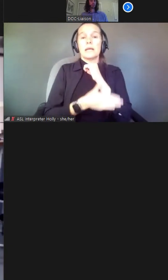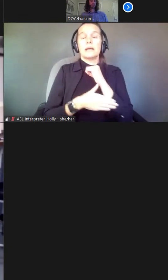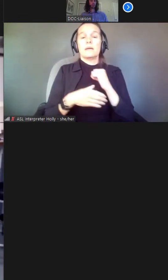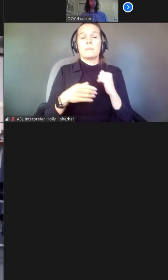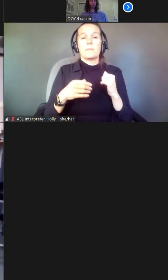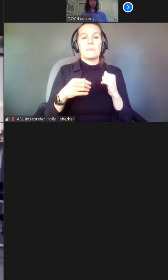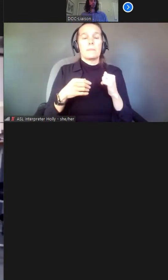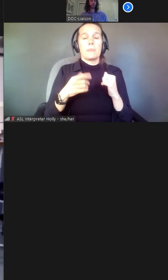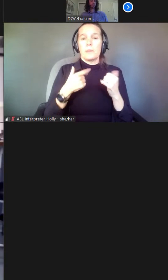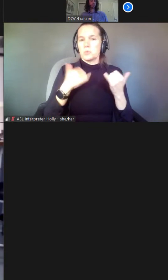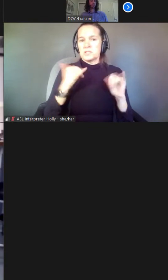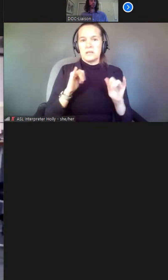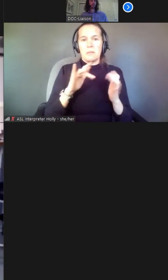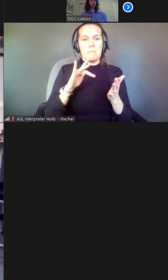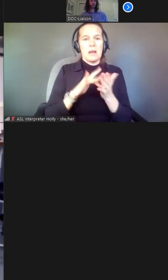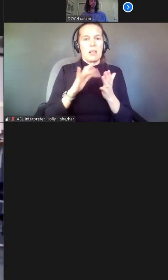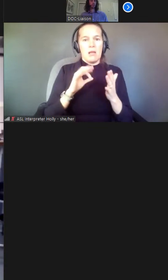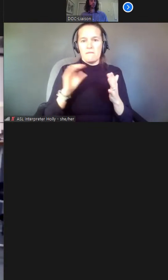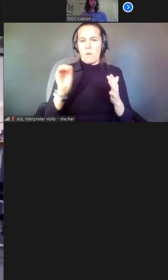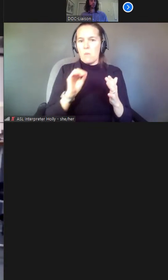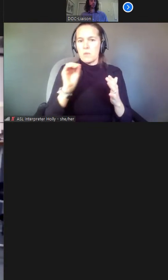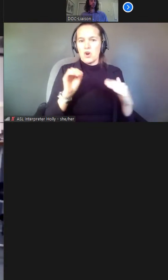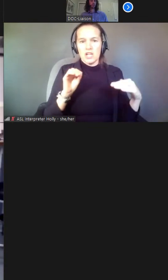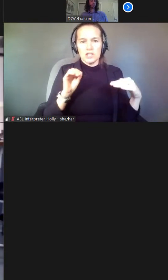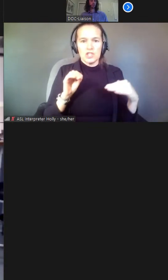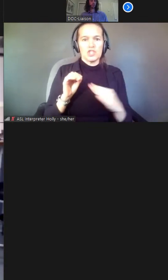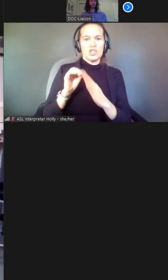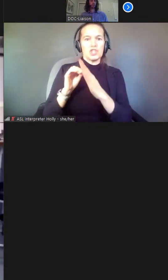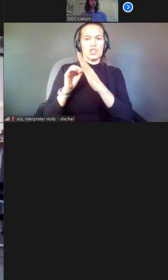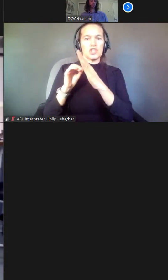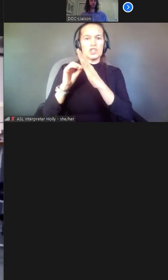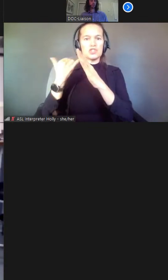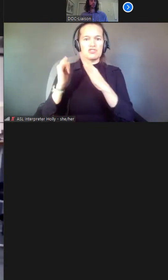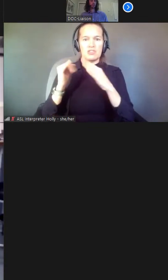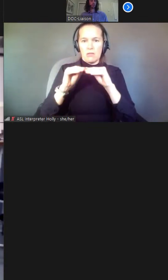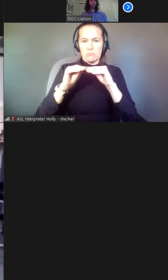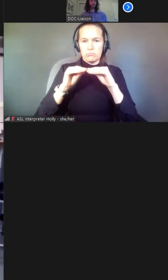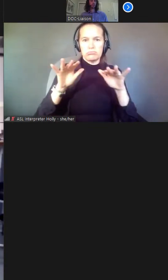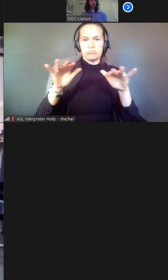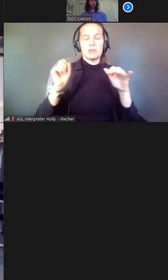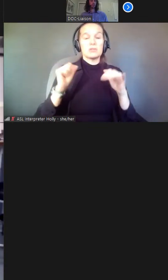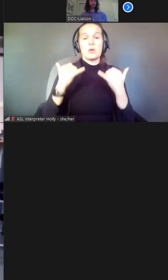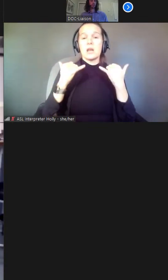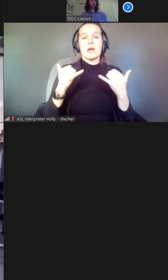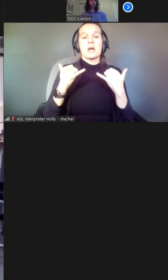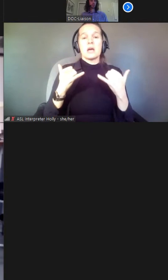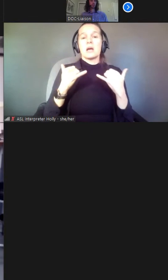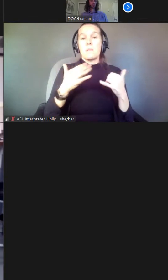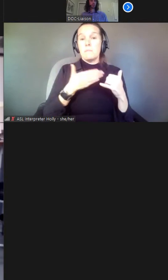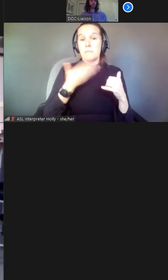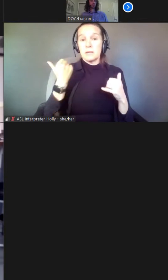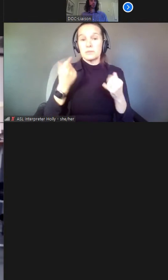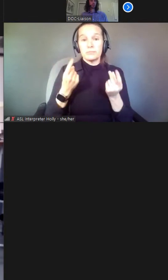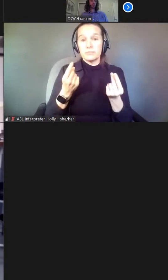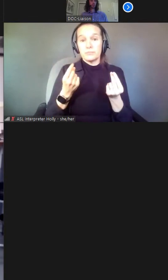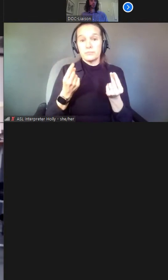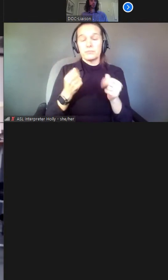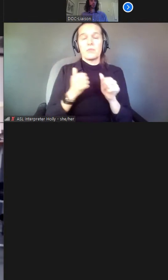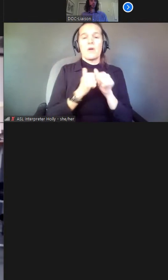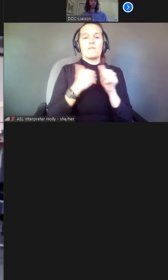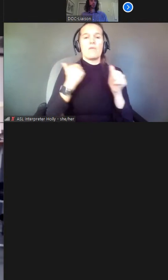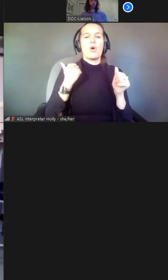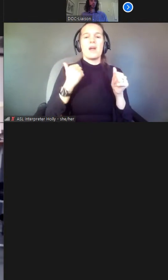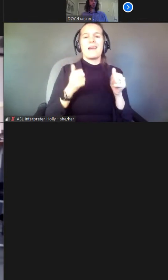of this Omicron surge, it is prudent to avoid the